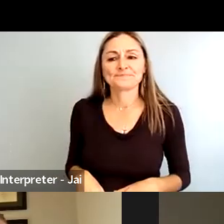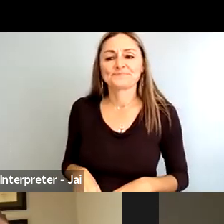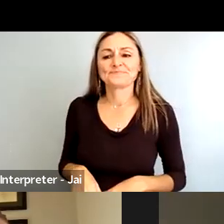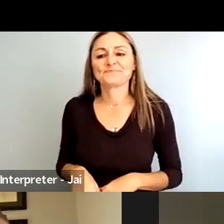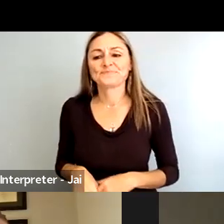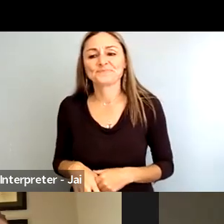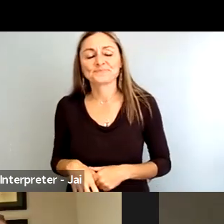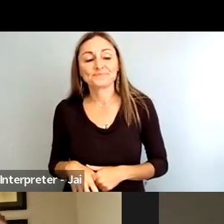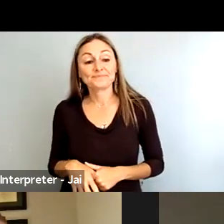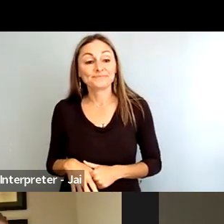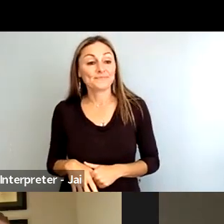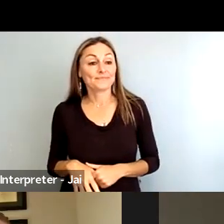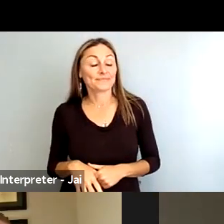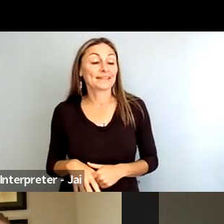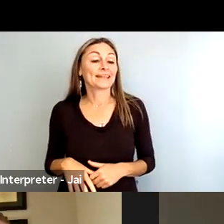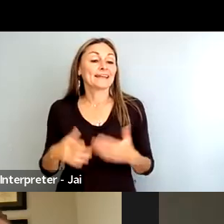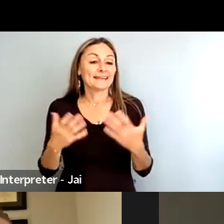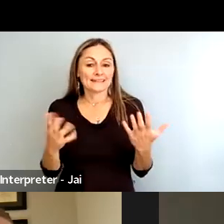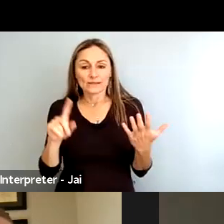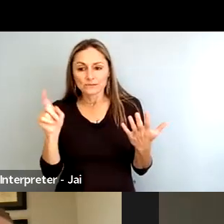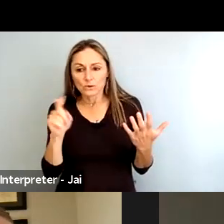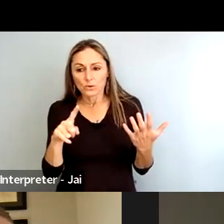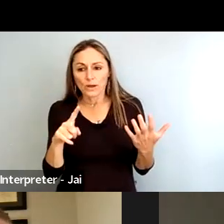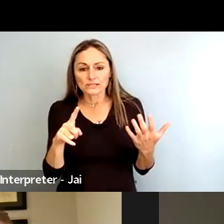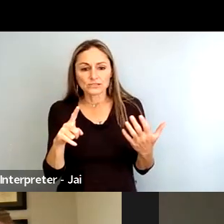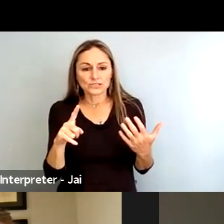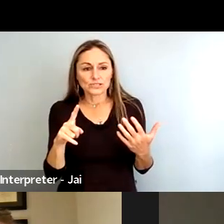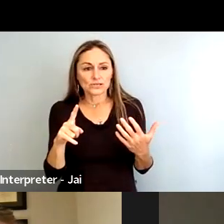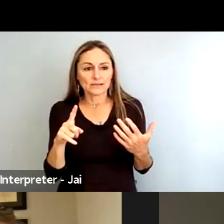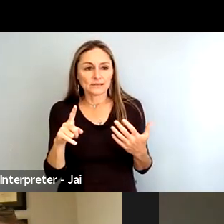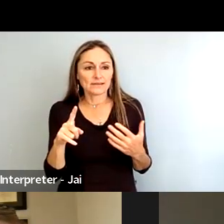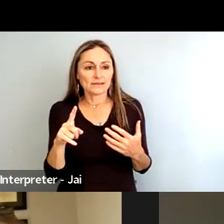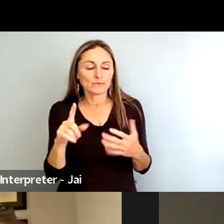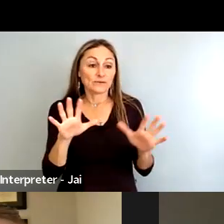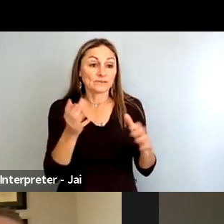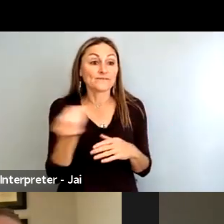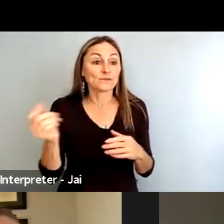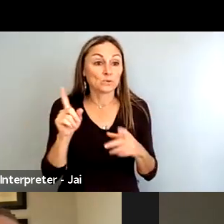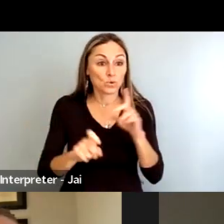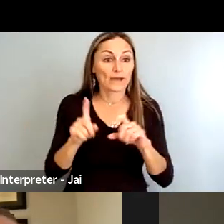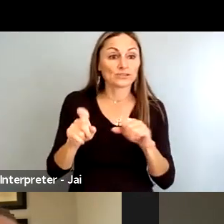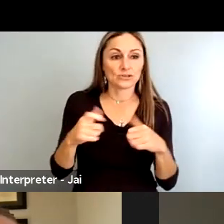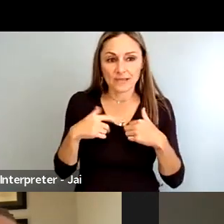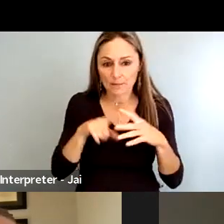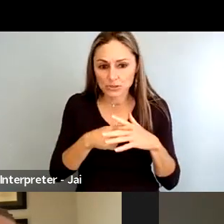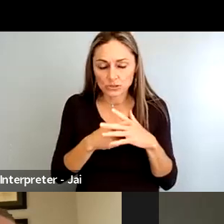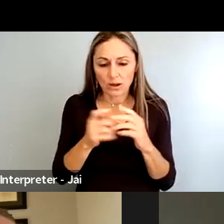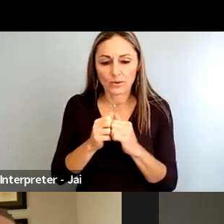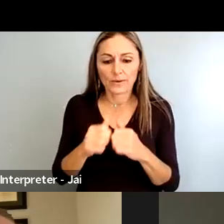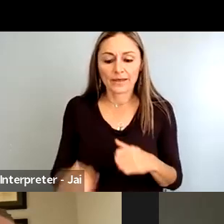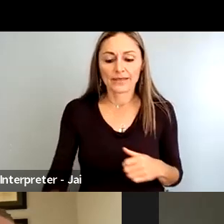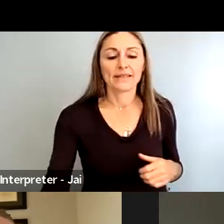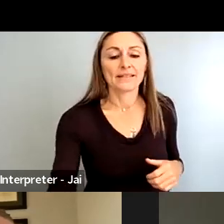Awesome. So there is a question on there's a couple questions, and I'm going to start with